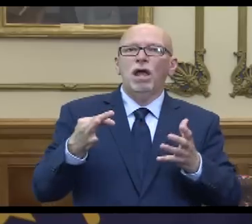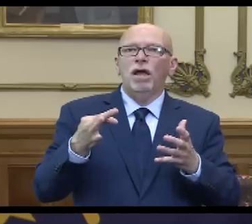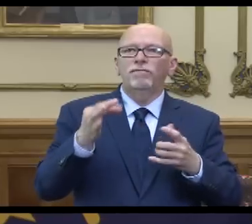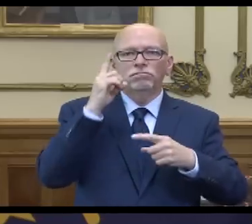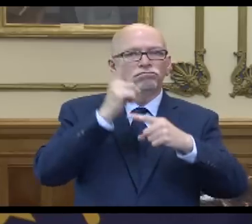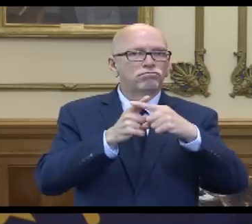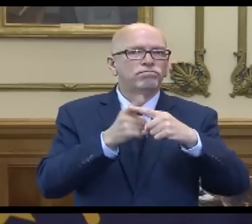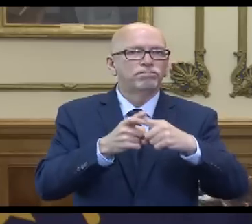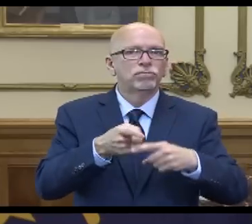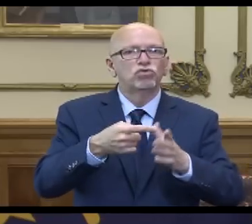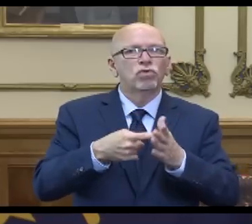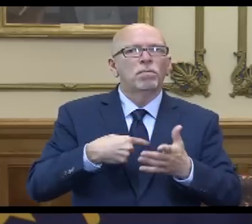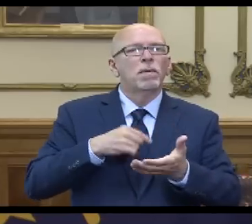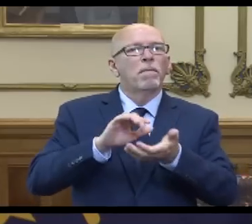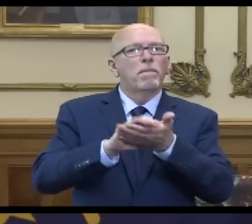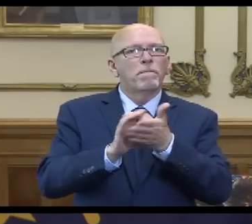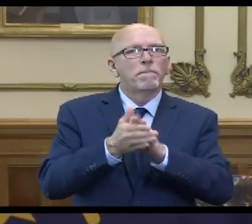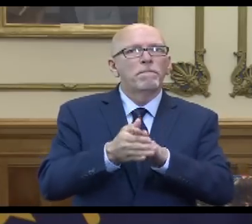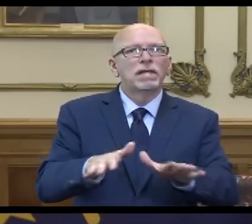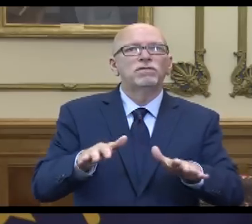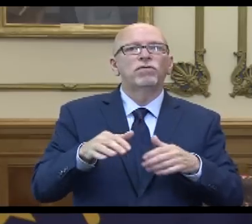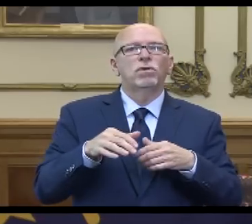me that the peaceful